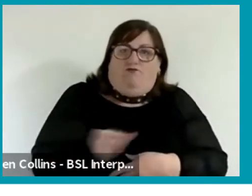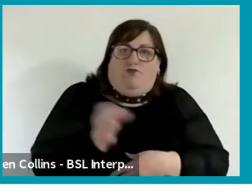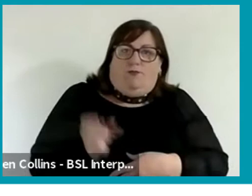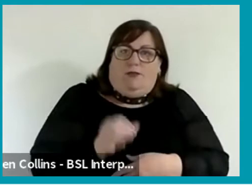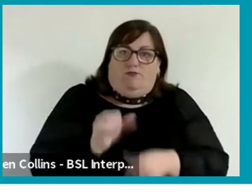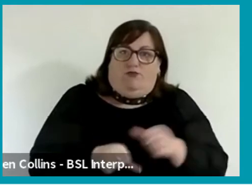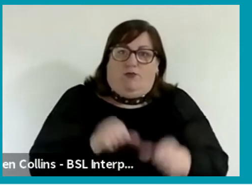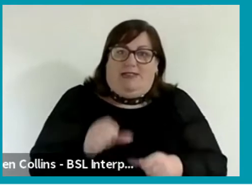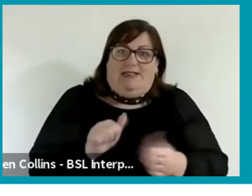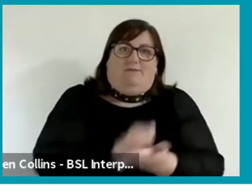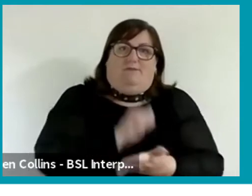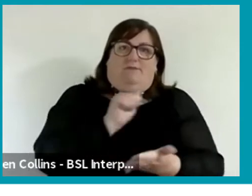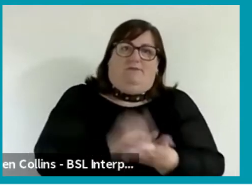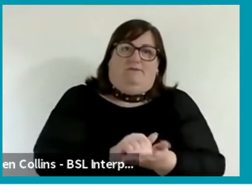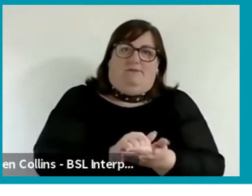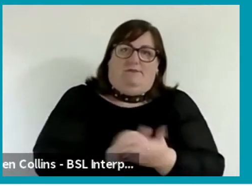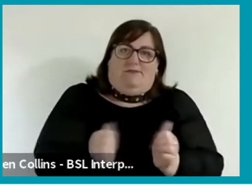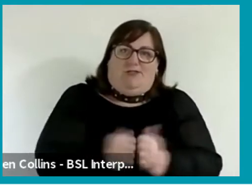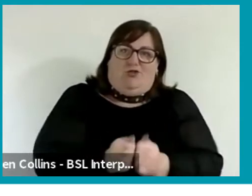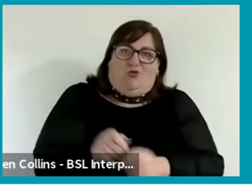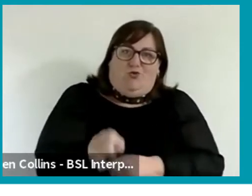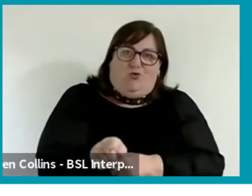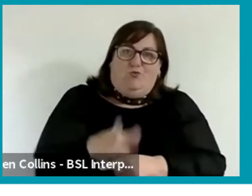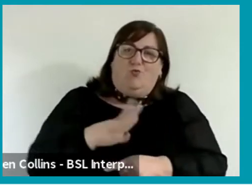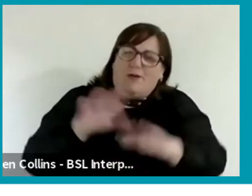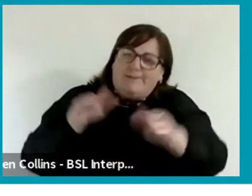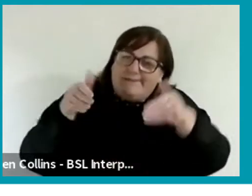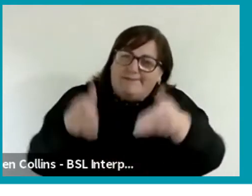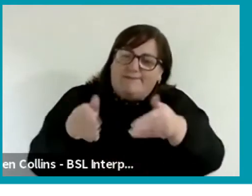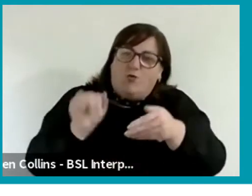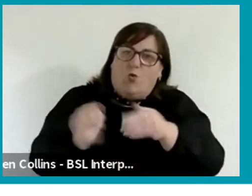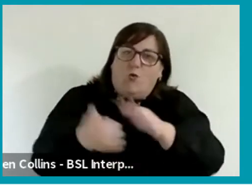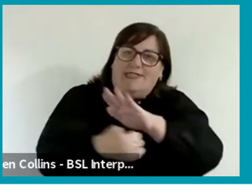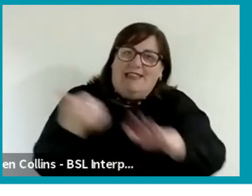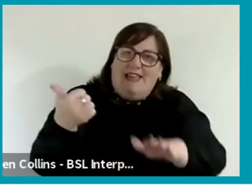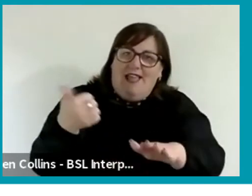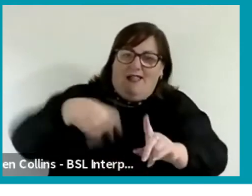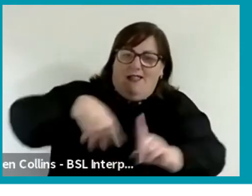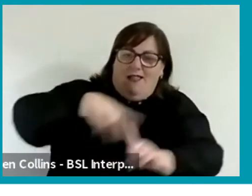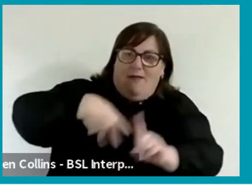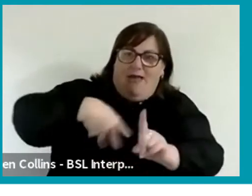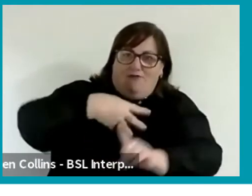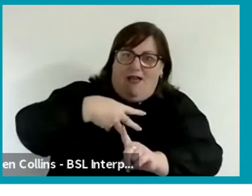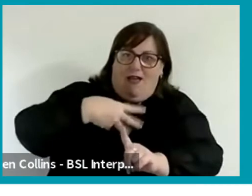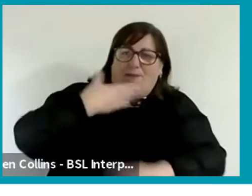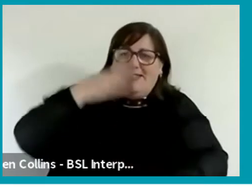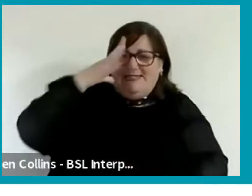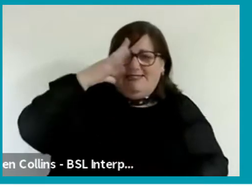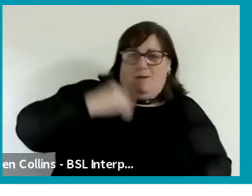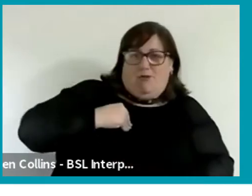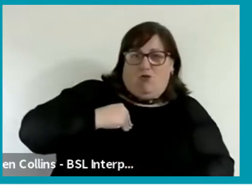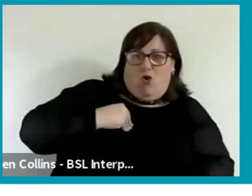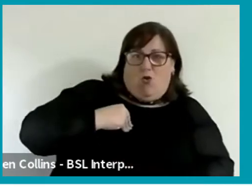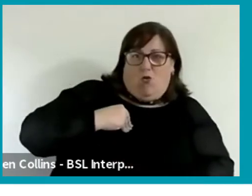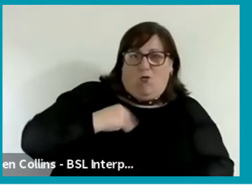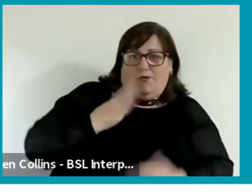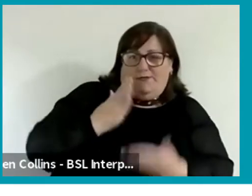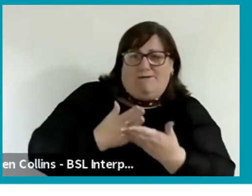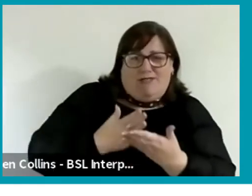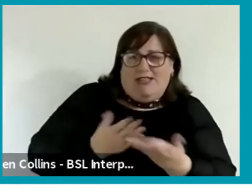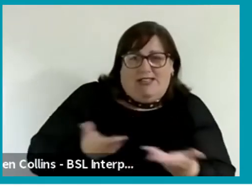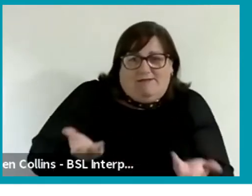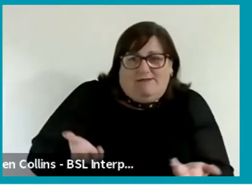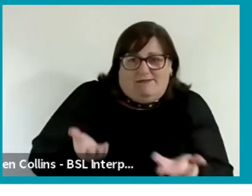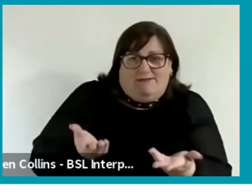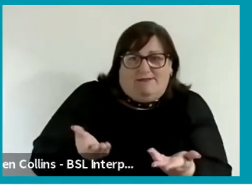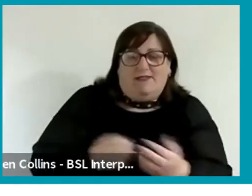on your skills and background instead of just creating burdens, please let us know. So definitely a space for that, but